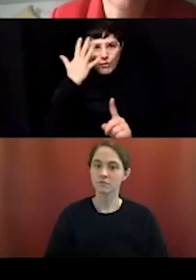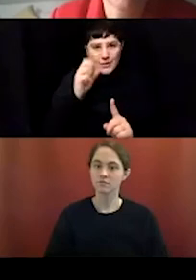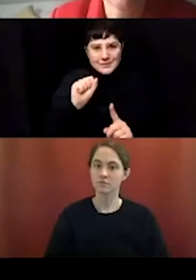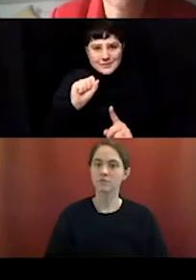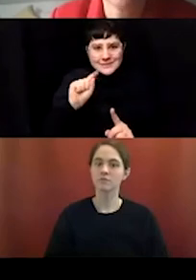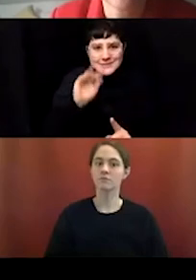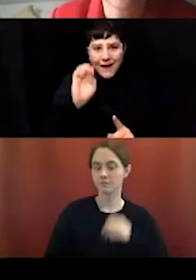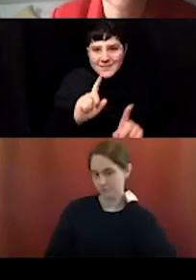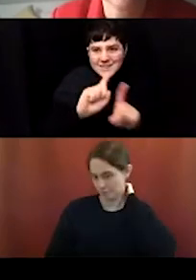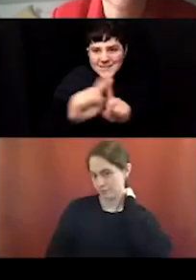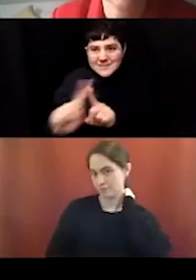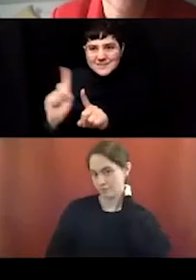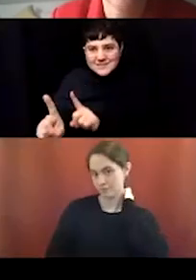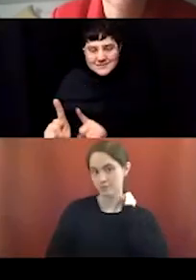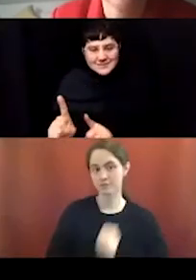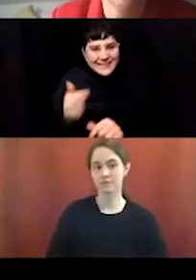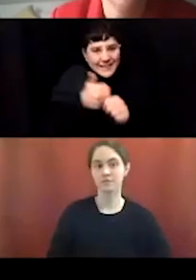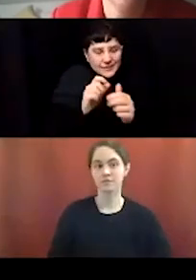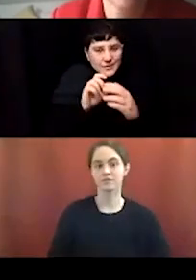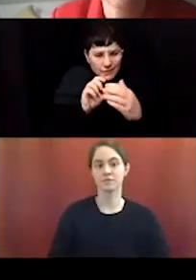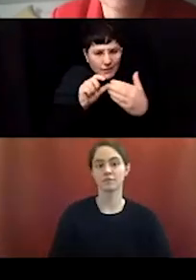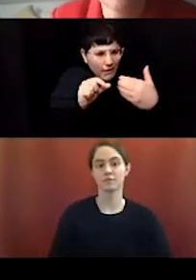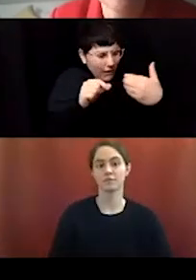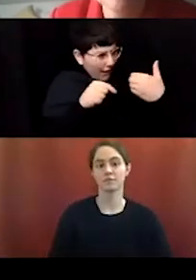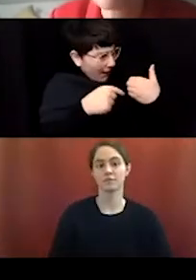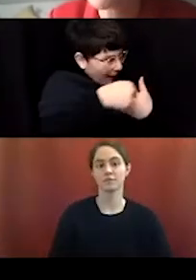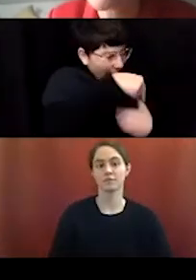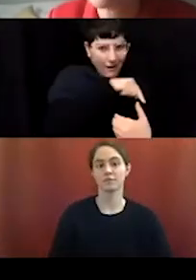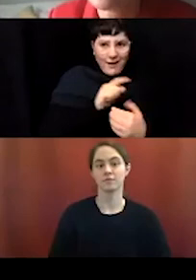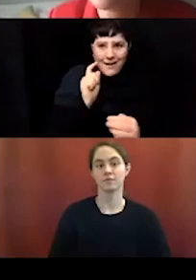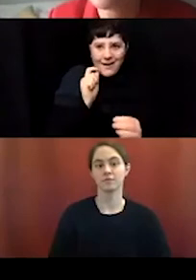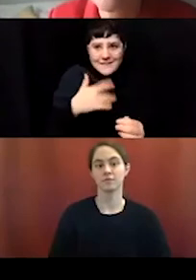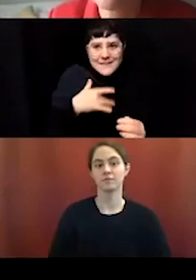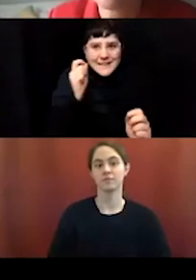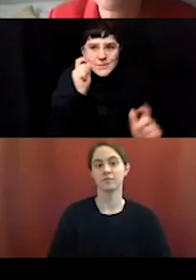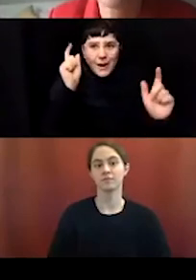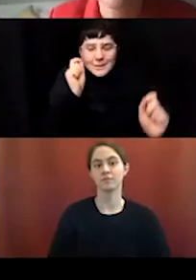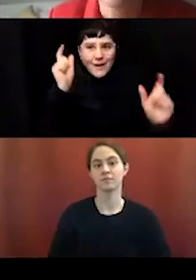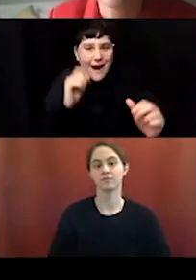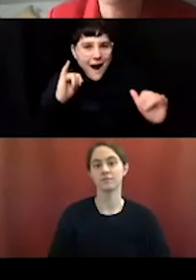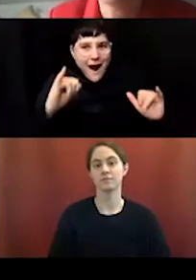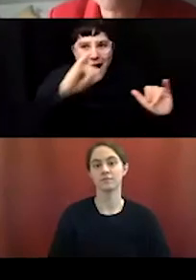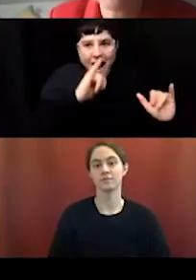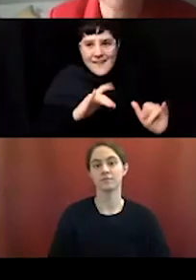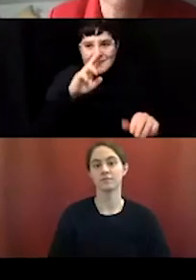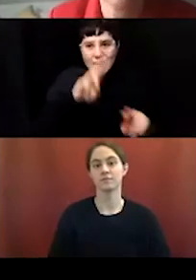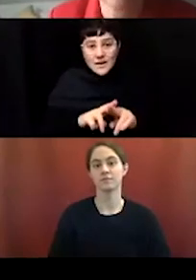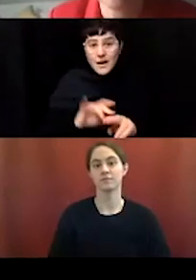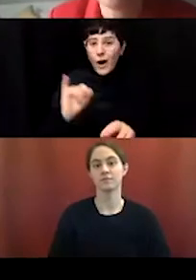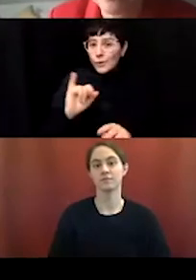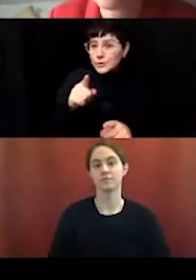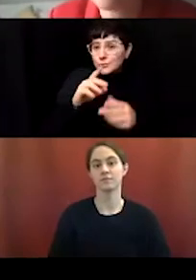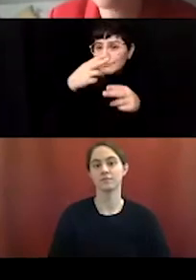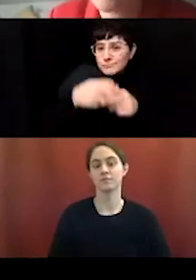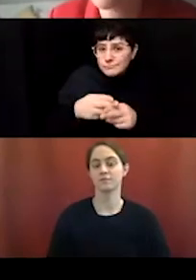I remember that when you talked to me about this cup, you said that it was one of the most difficult on